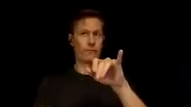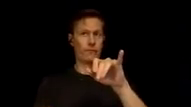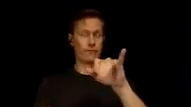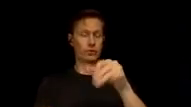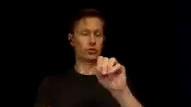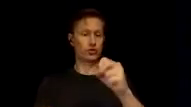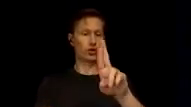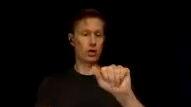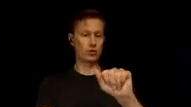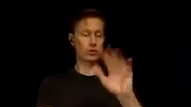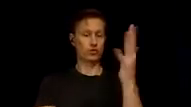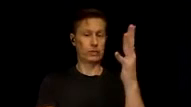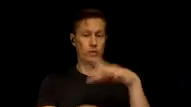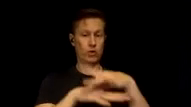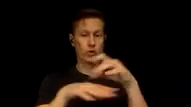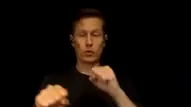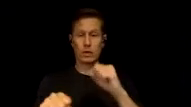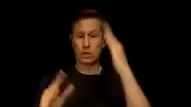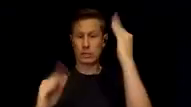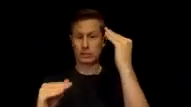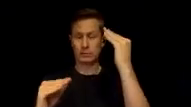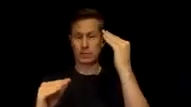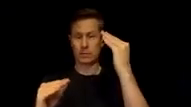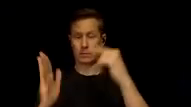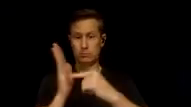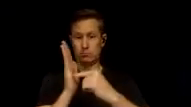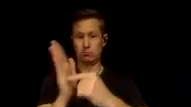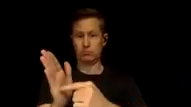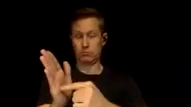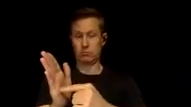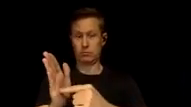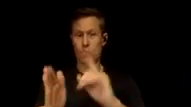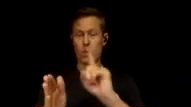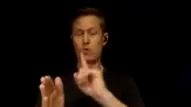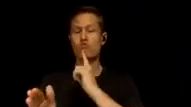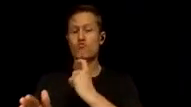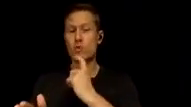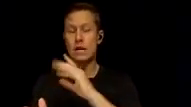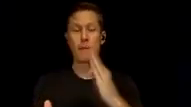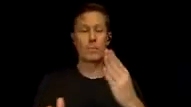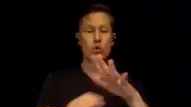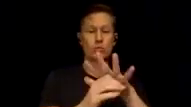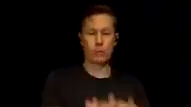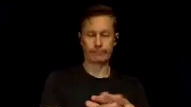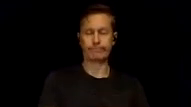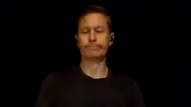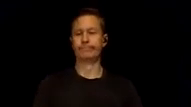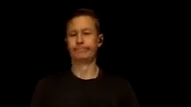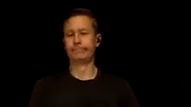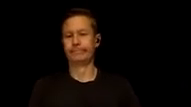Joshua Tree earthquake would be enhanced where it's red and suppressed where it's blue. Next slide, please.